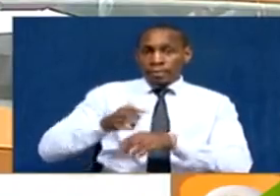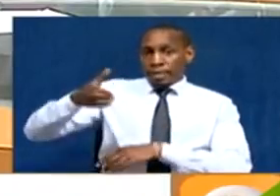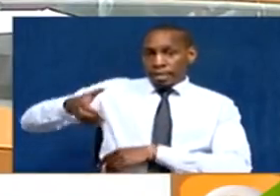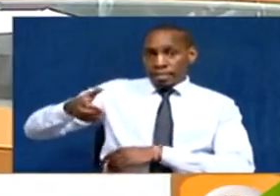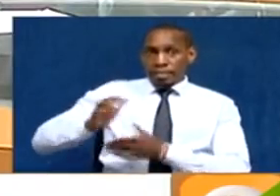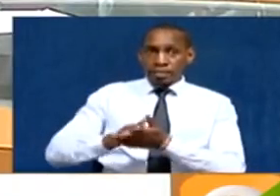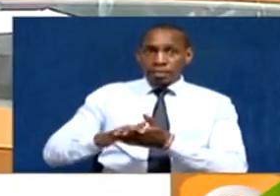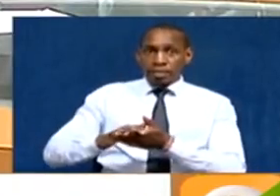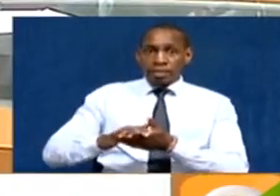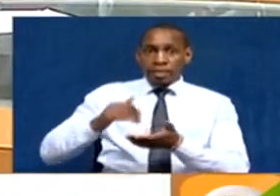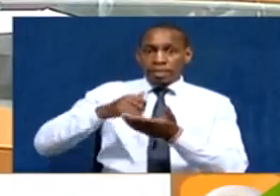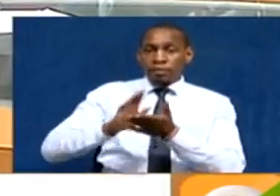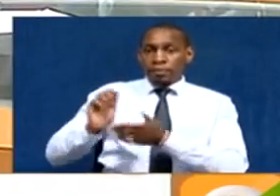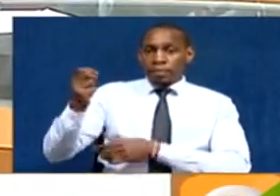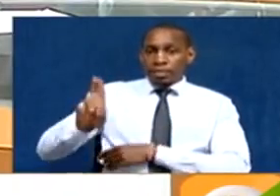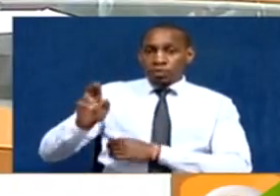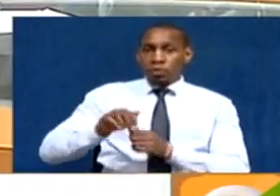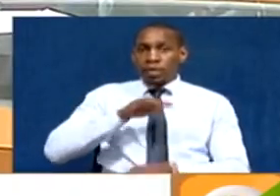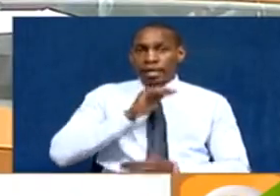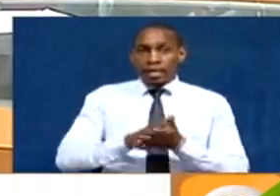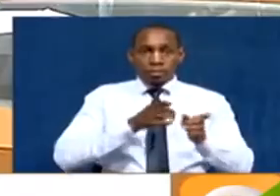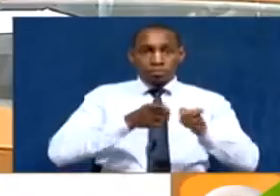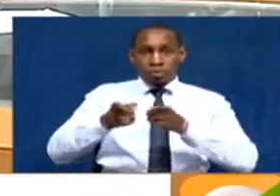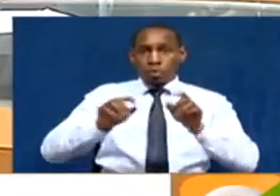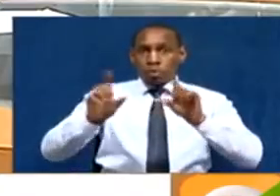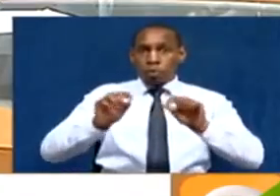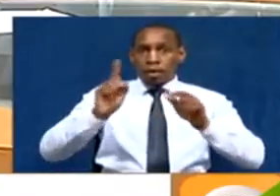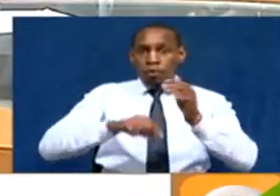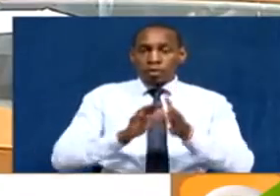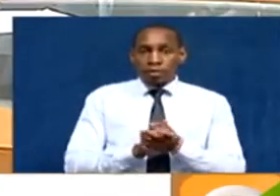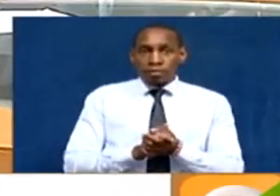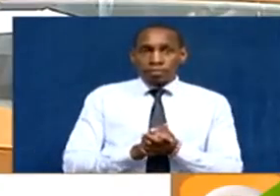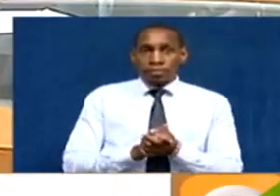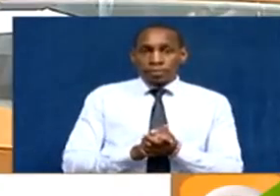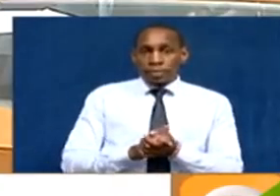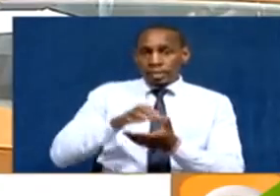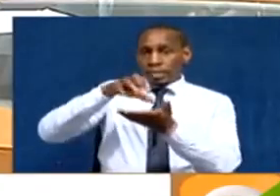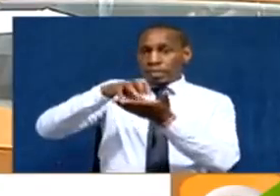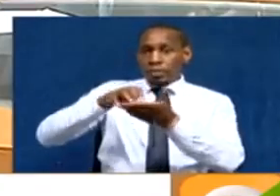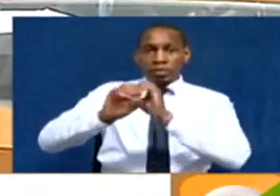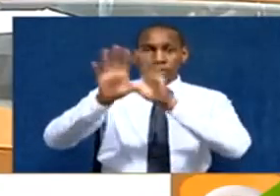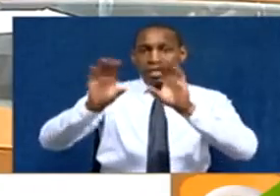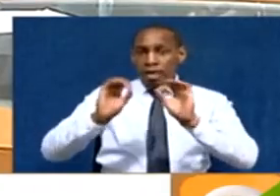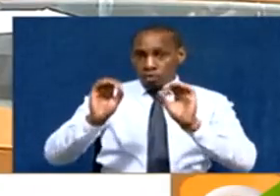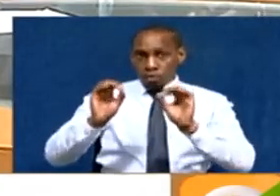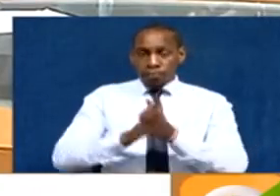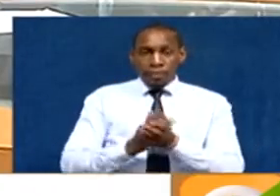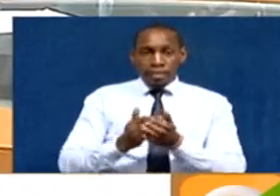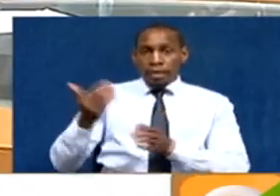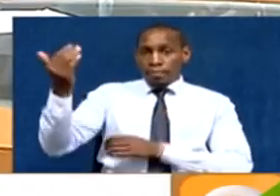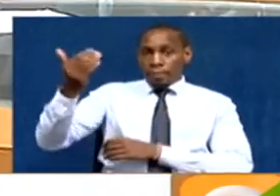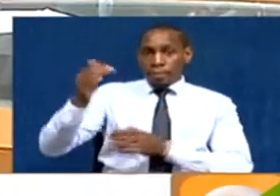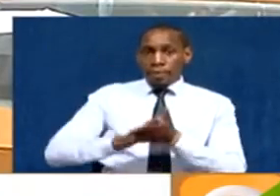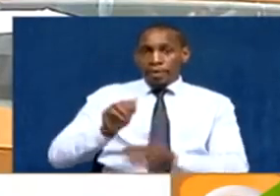handshake between President Kenyatta and Odinga, been governed by what he termed a, quote, mongrel government. In his address